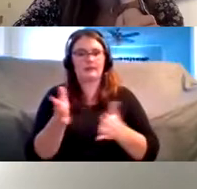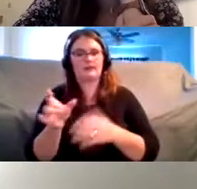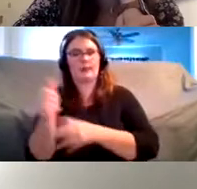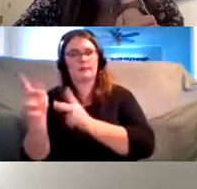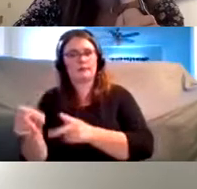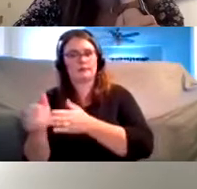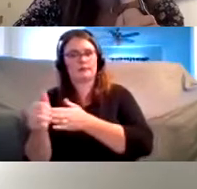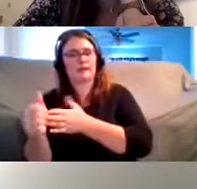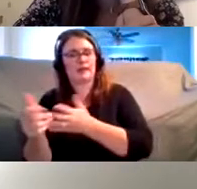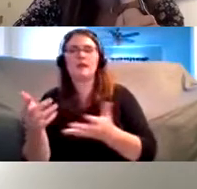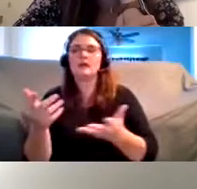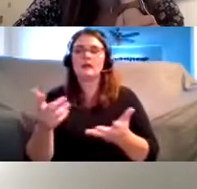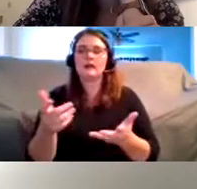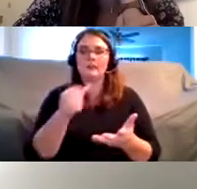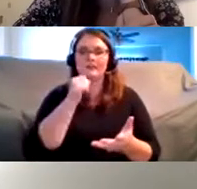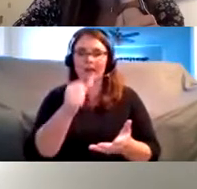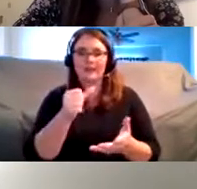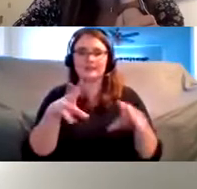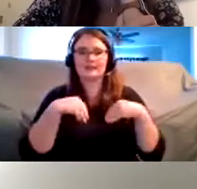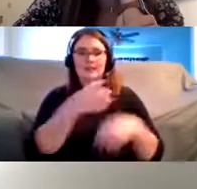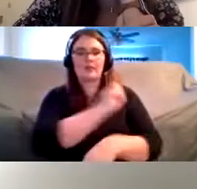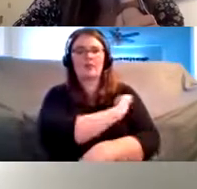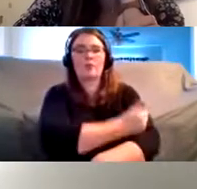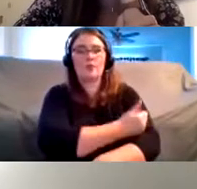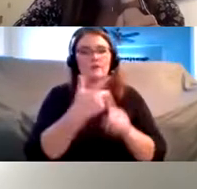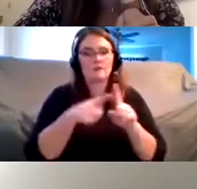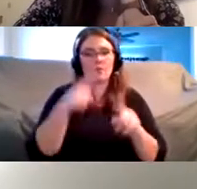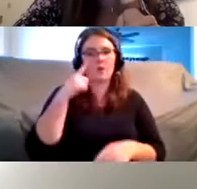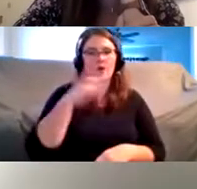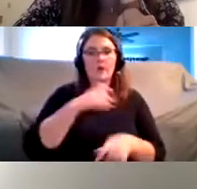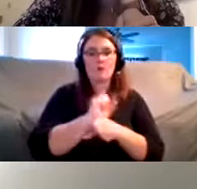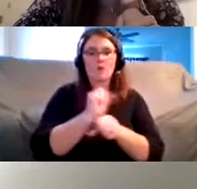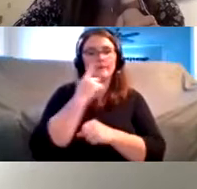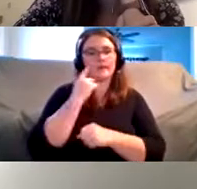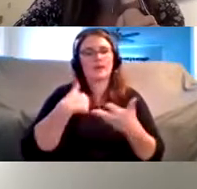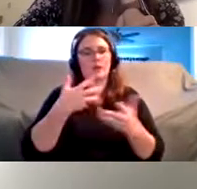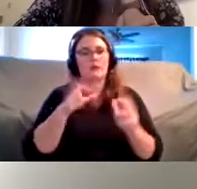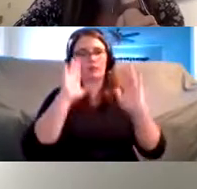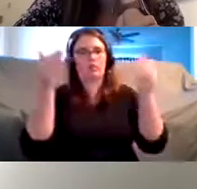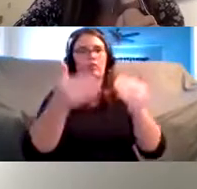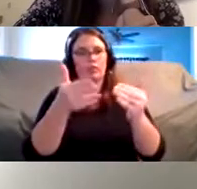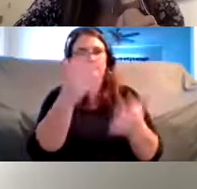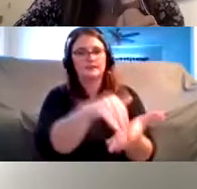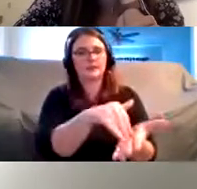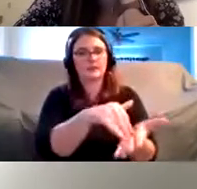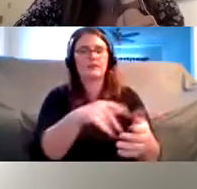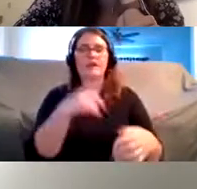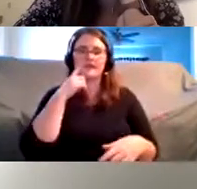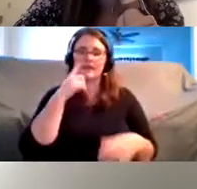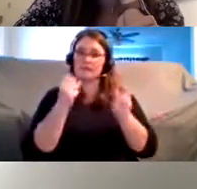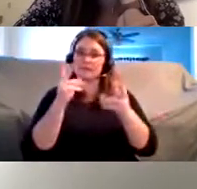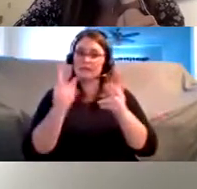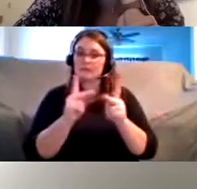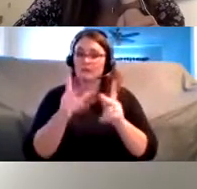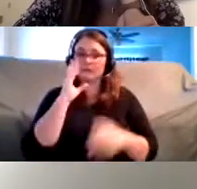take authority for the work that I did just because I don't want to be at the center. And I think that's something that a lot of people experience in